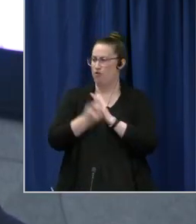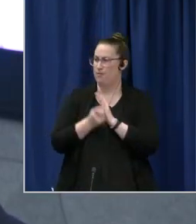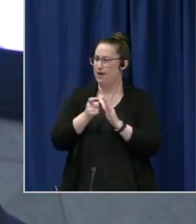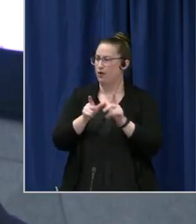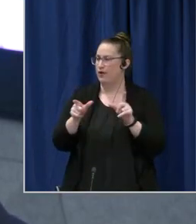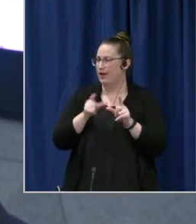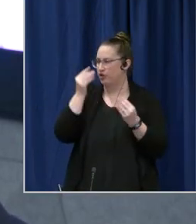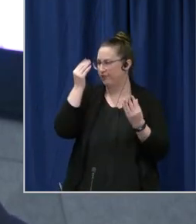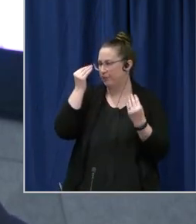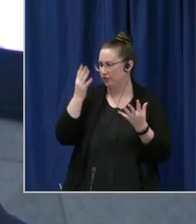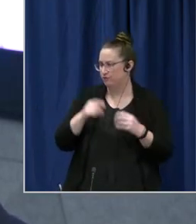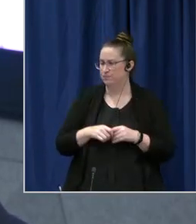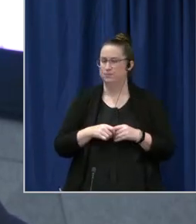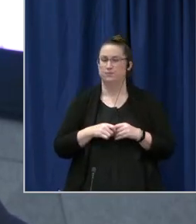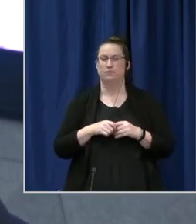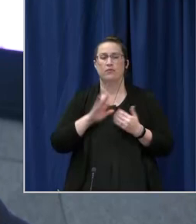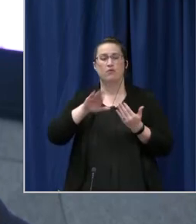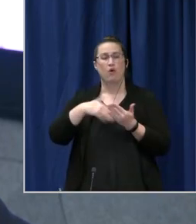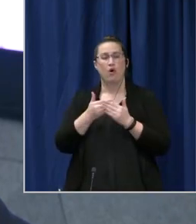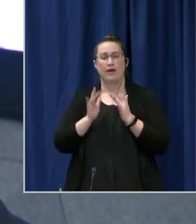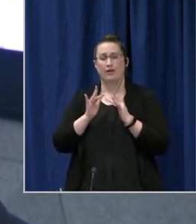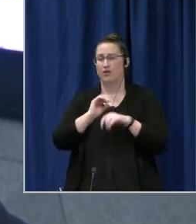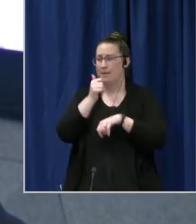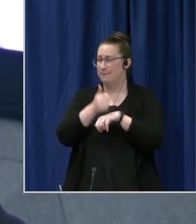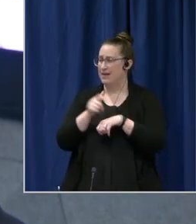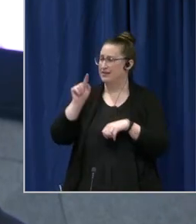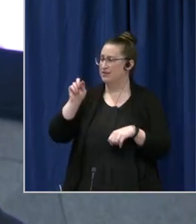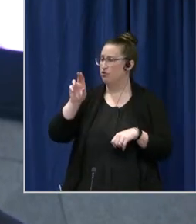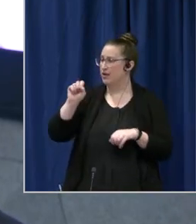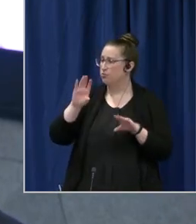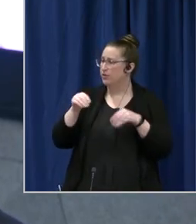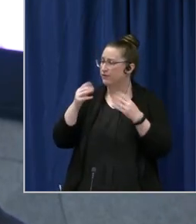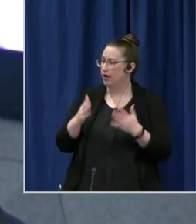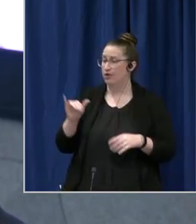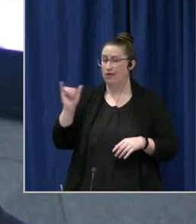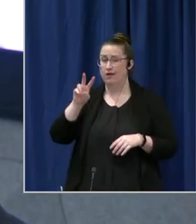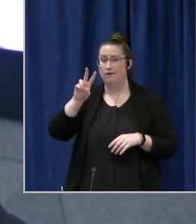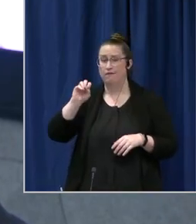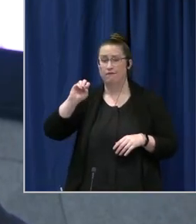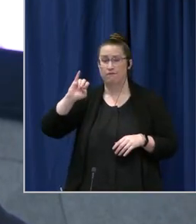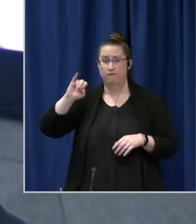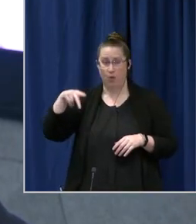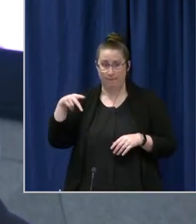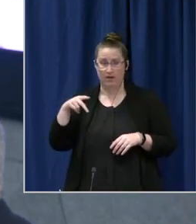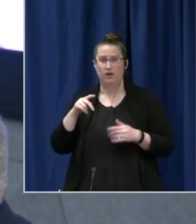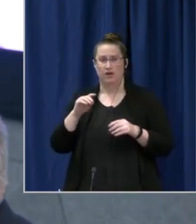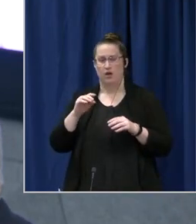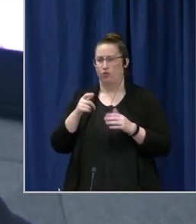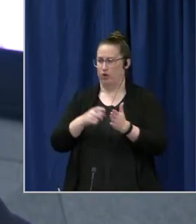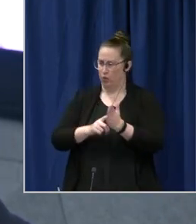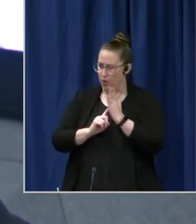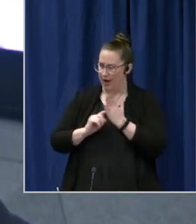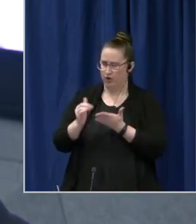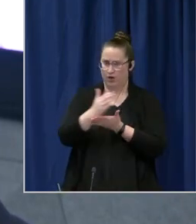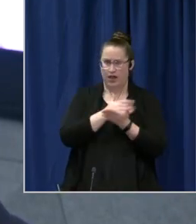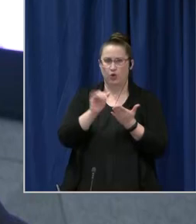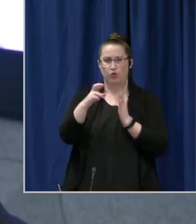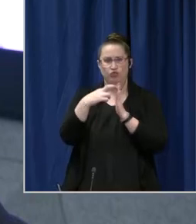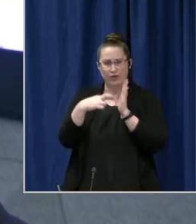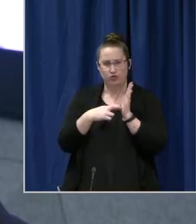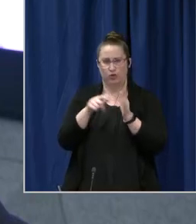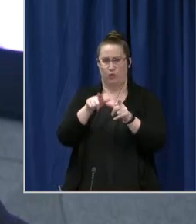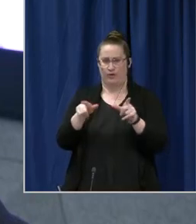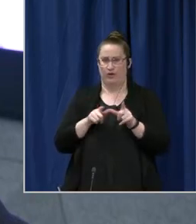information. All internet-based TRS providers, like VoIP providers, are required to collect from you your registered